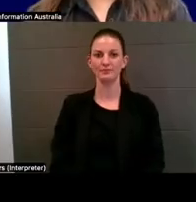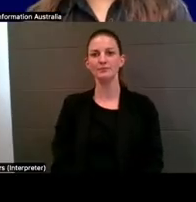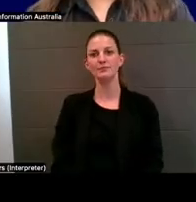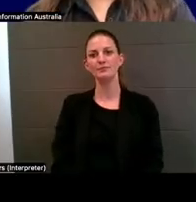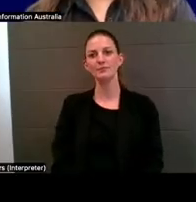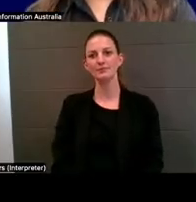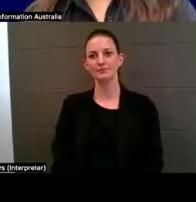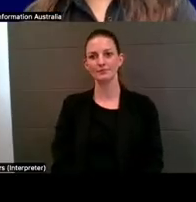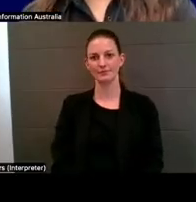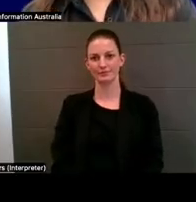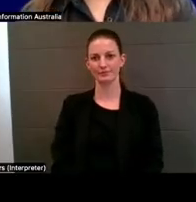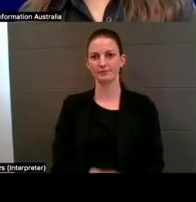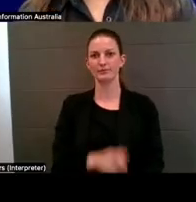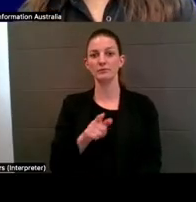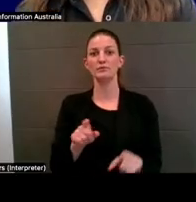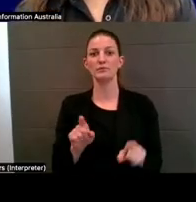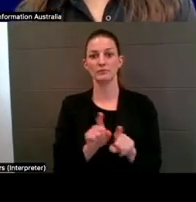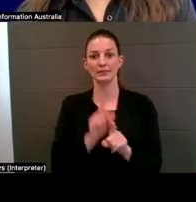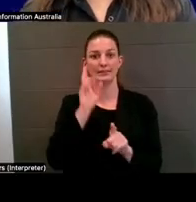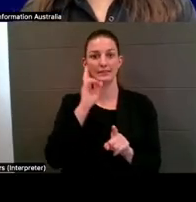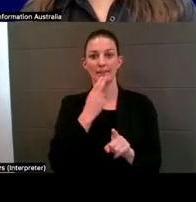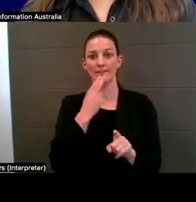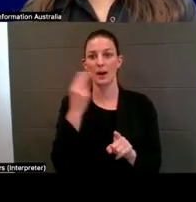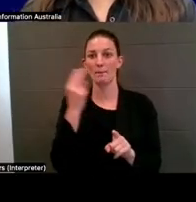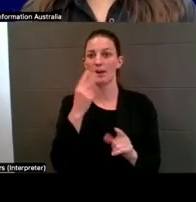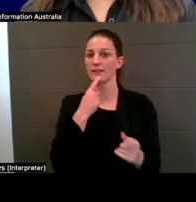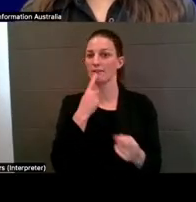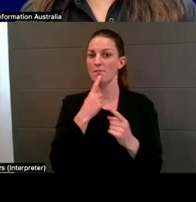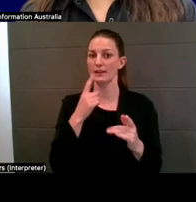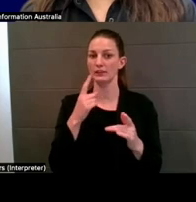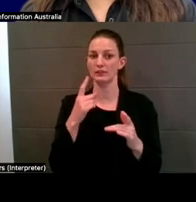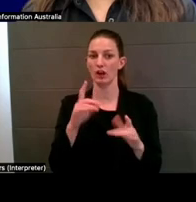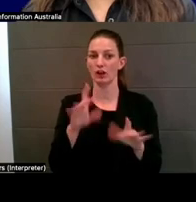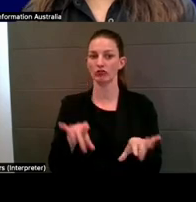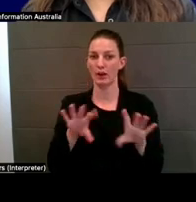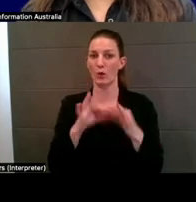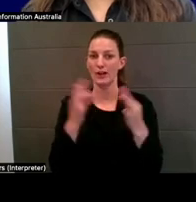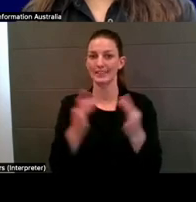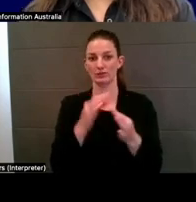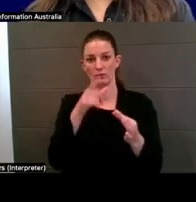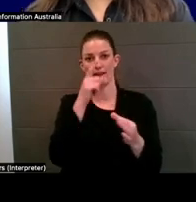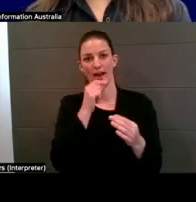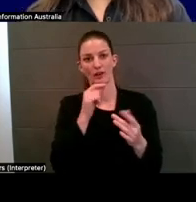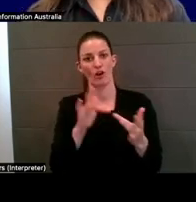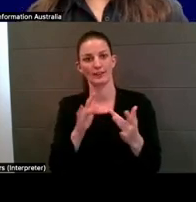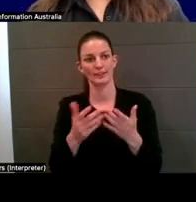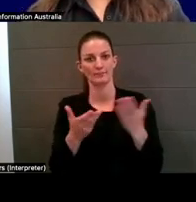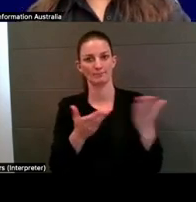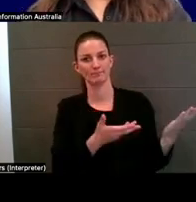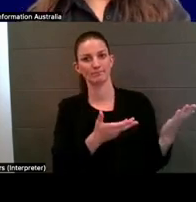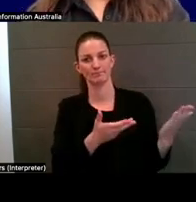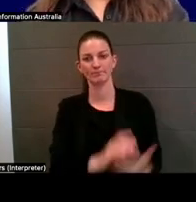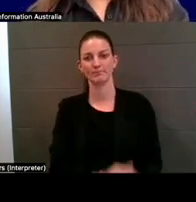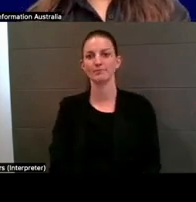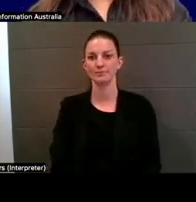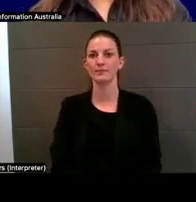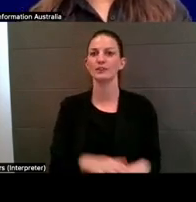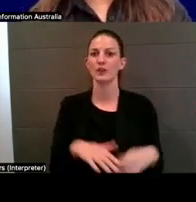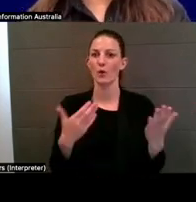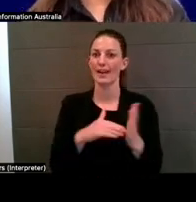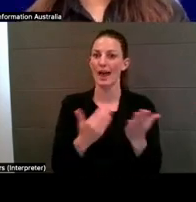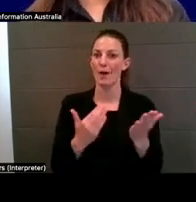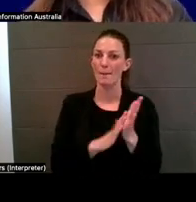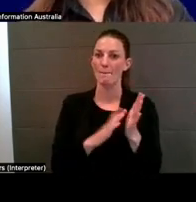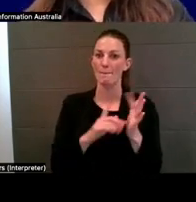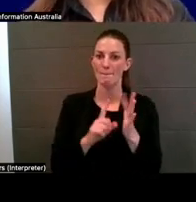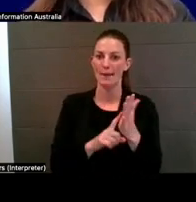And here's the contact details for Deafblind Information Australia. So I think I'm going to hand over to Melanie now, who's going to lead the Q&A. I'm so